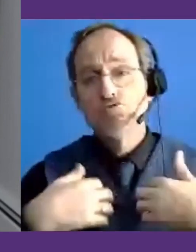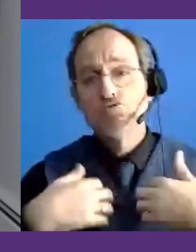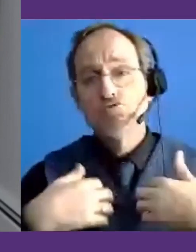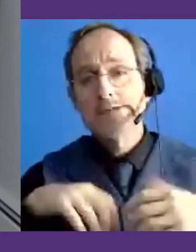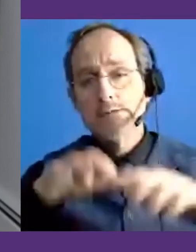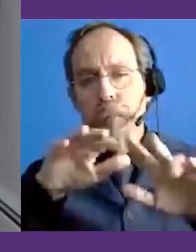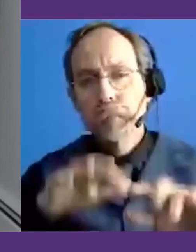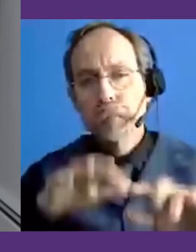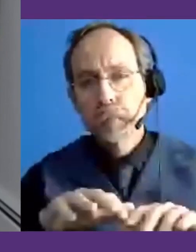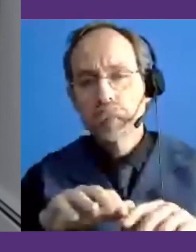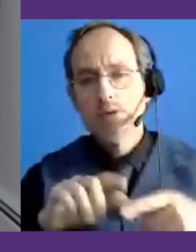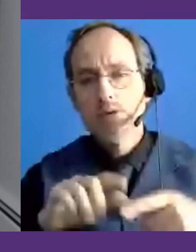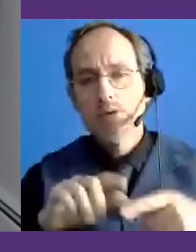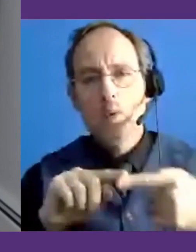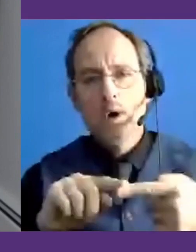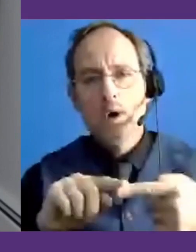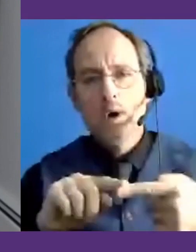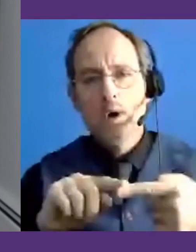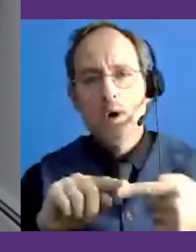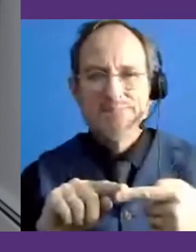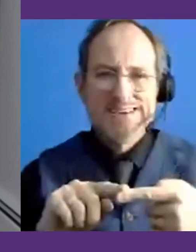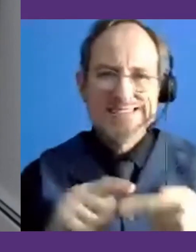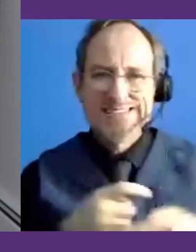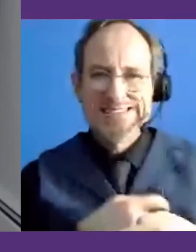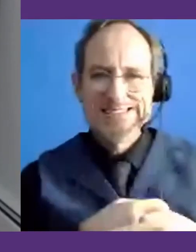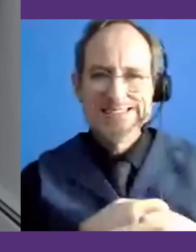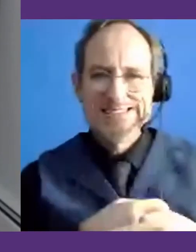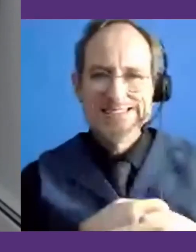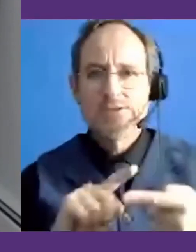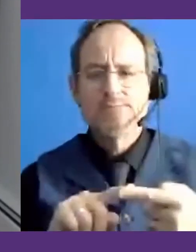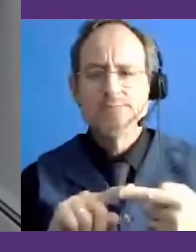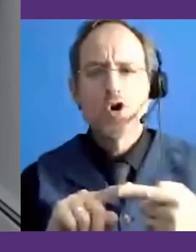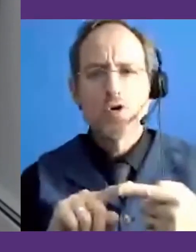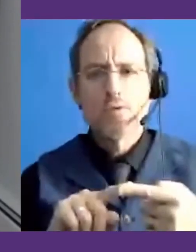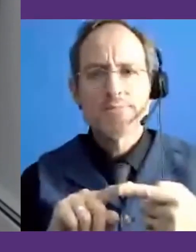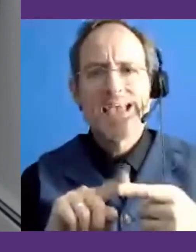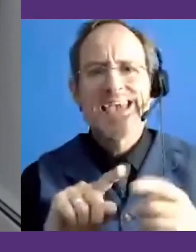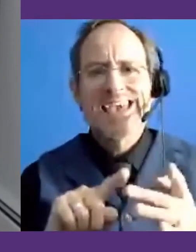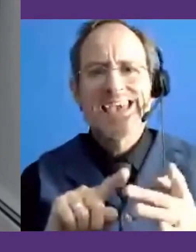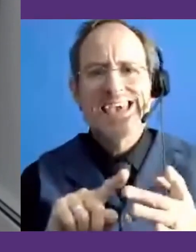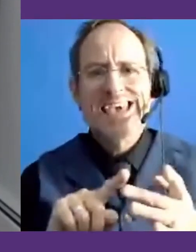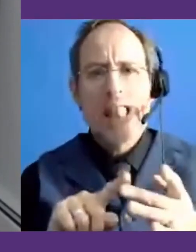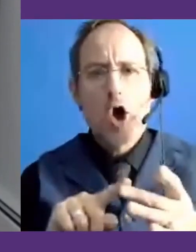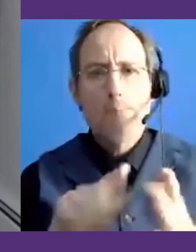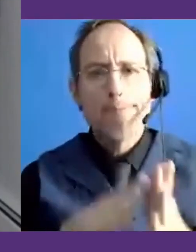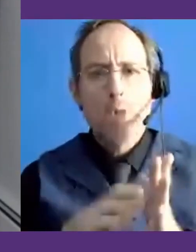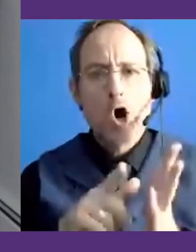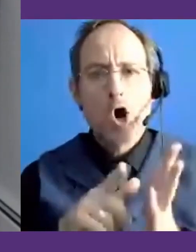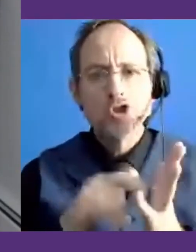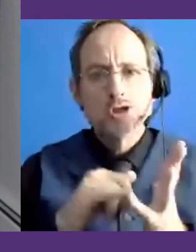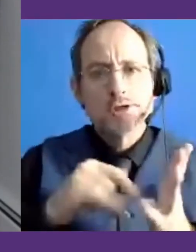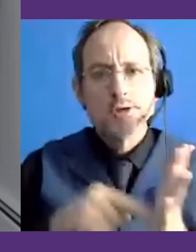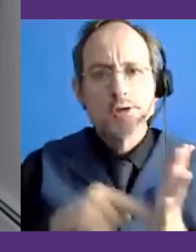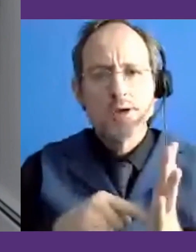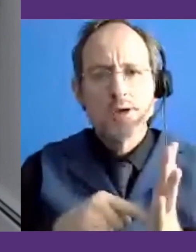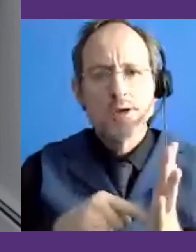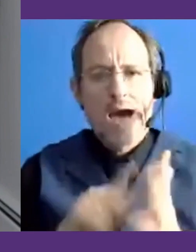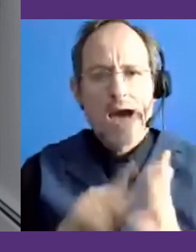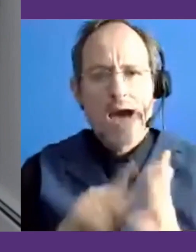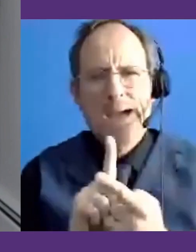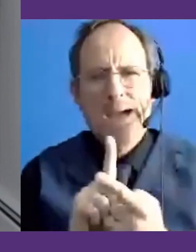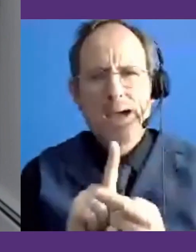is Elon Musk. Elon Musk, I met him actually about a week ago.